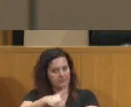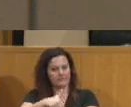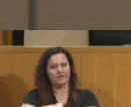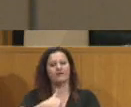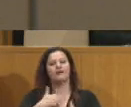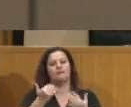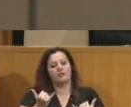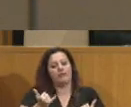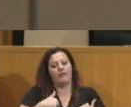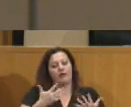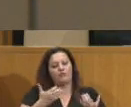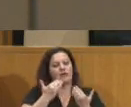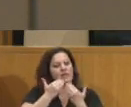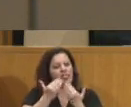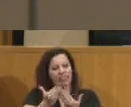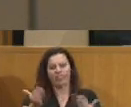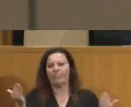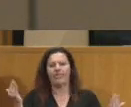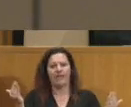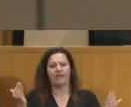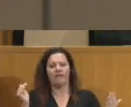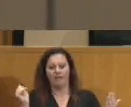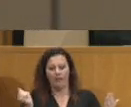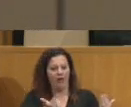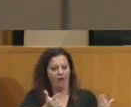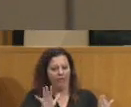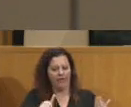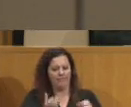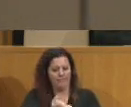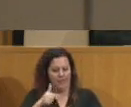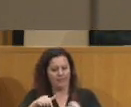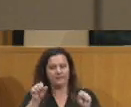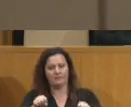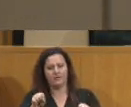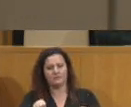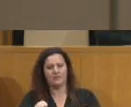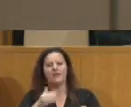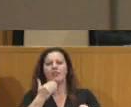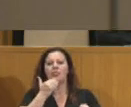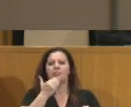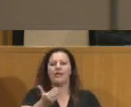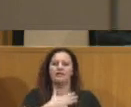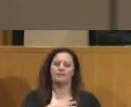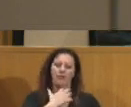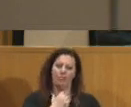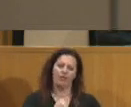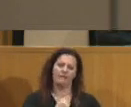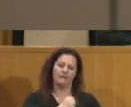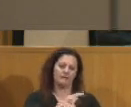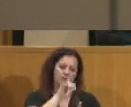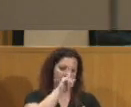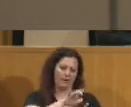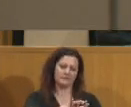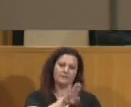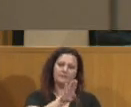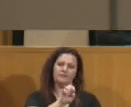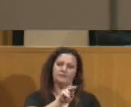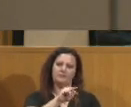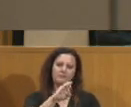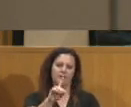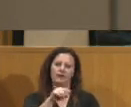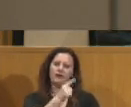by thanking the residents of District 6 for giving an underdog a shot 2 years ago and then allowing me to come back and work for another